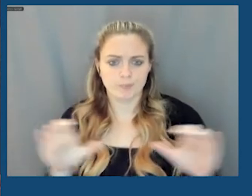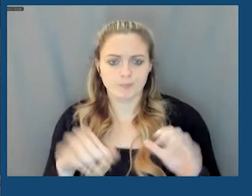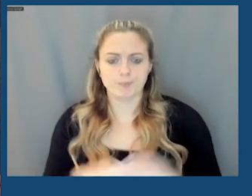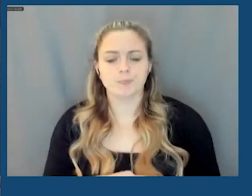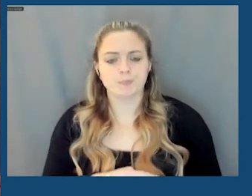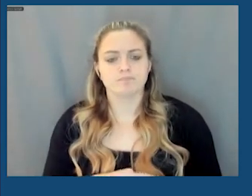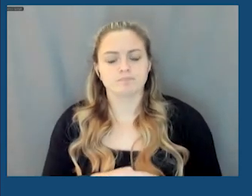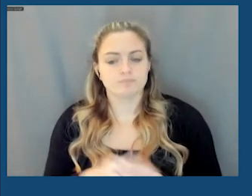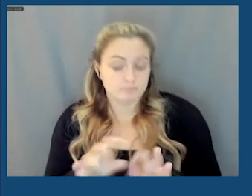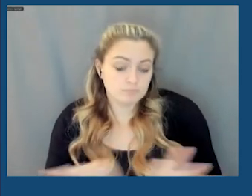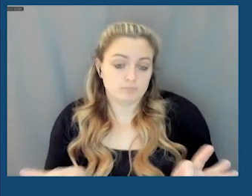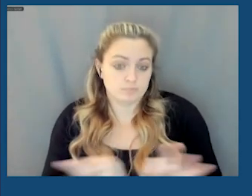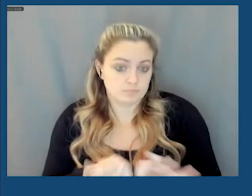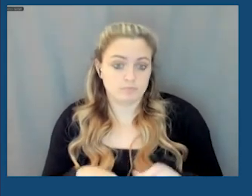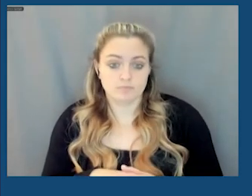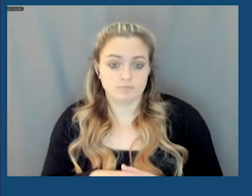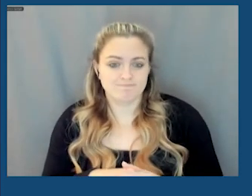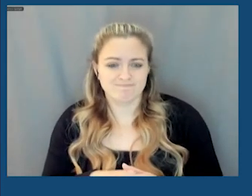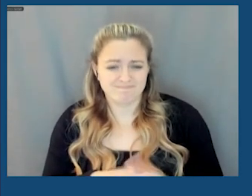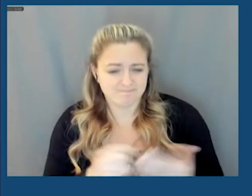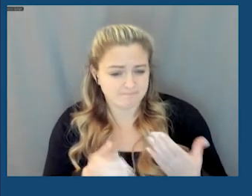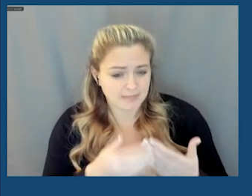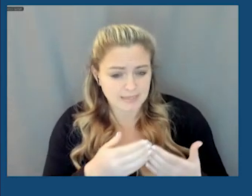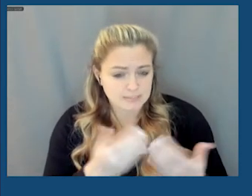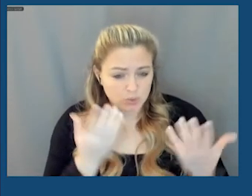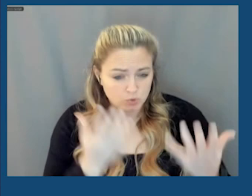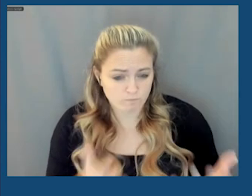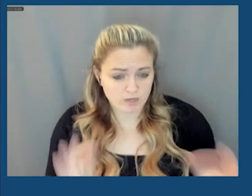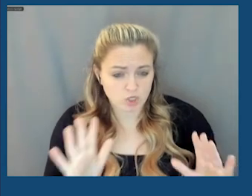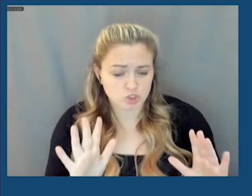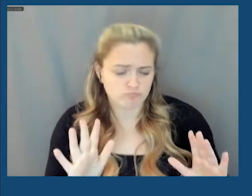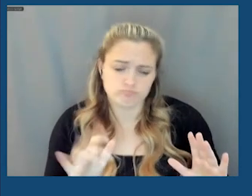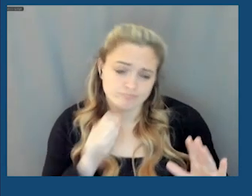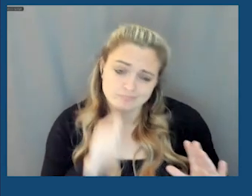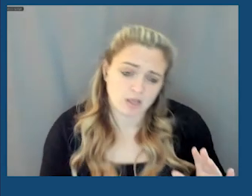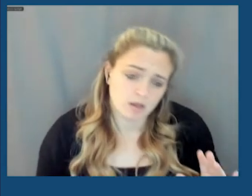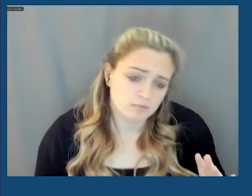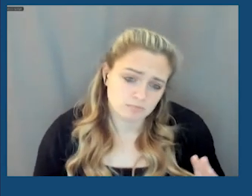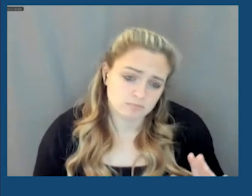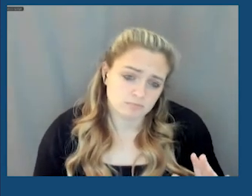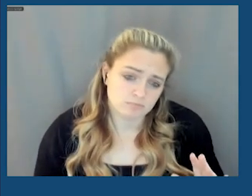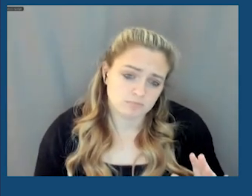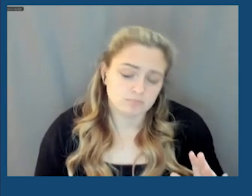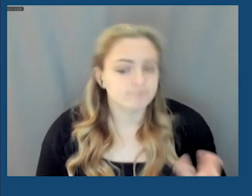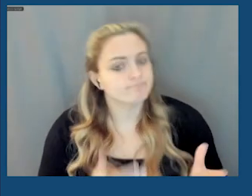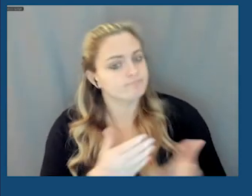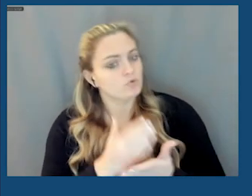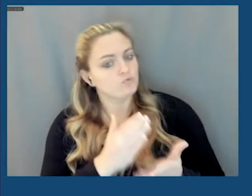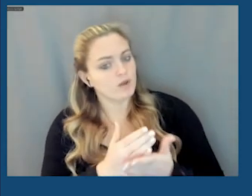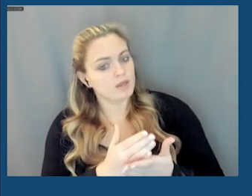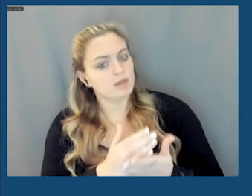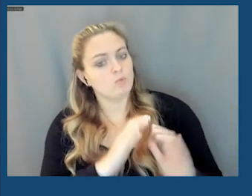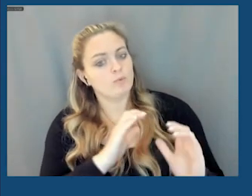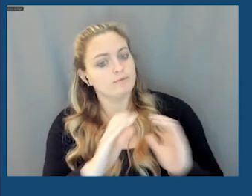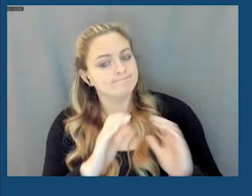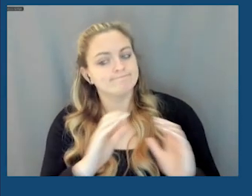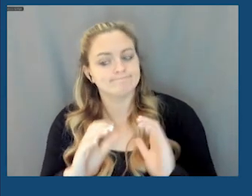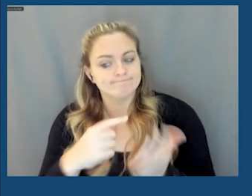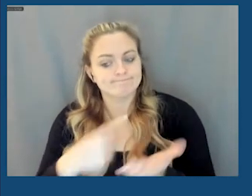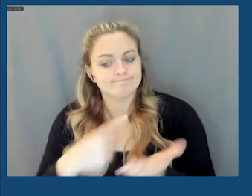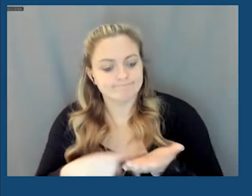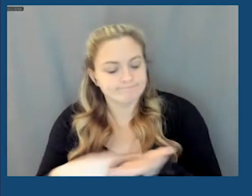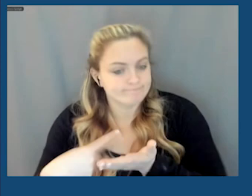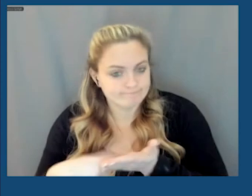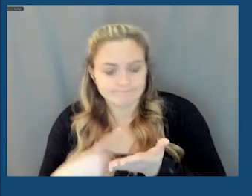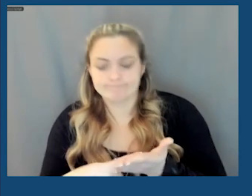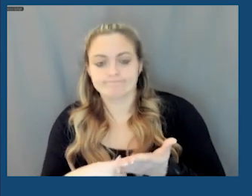And it's not always easy to get things over the finish line in the legislature. That's all right. We have our conversations in a